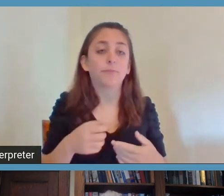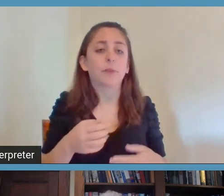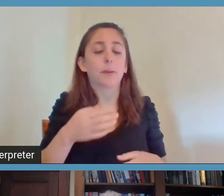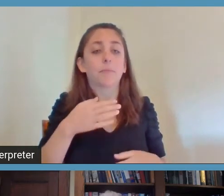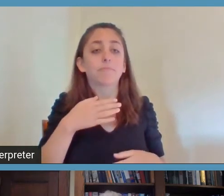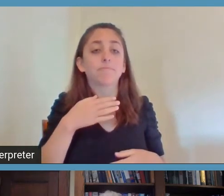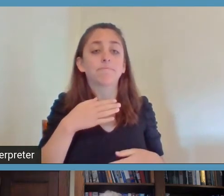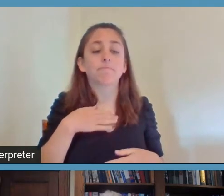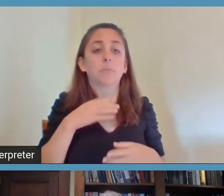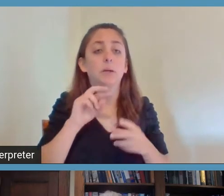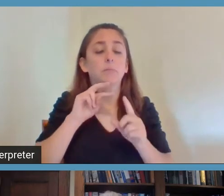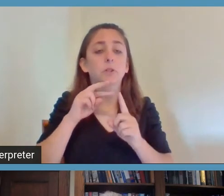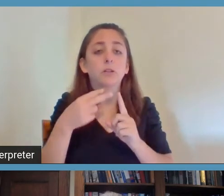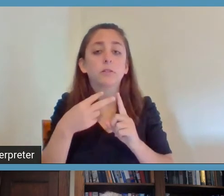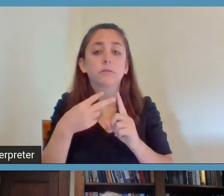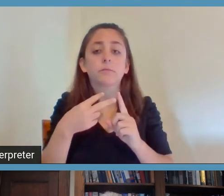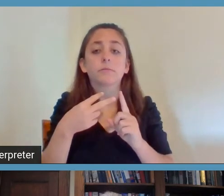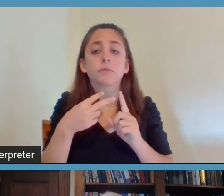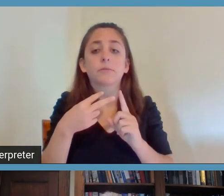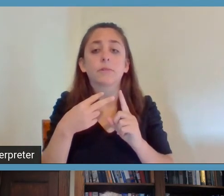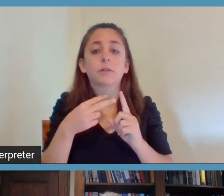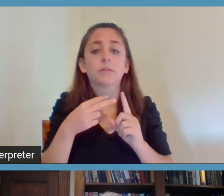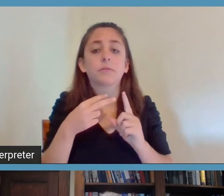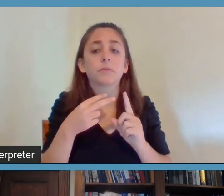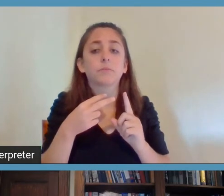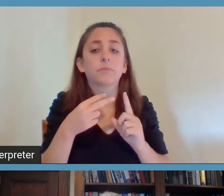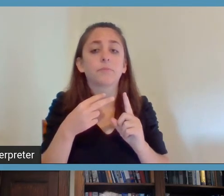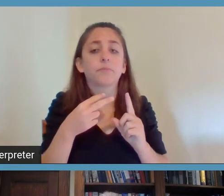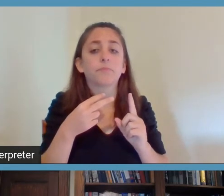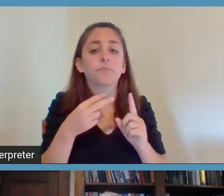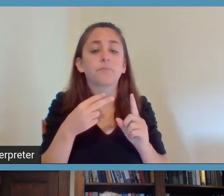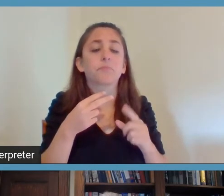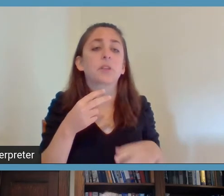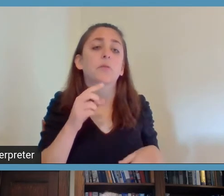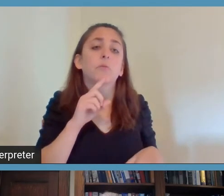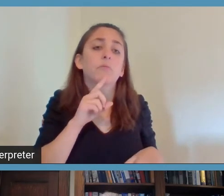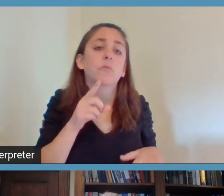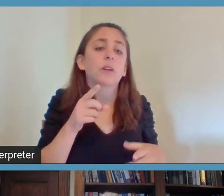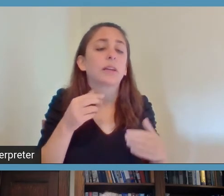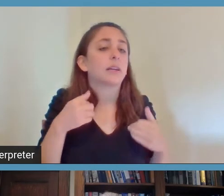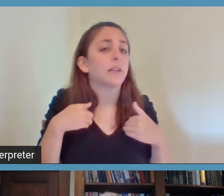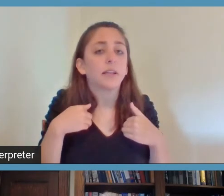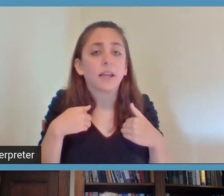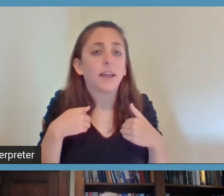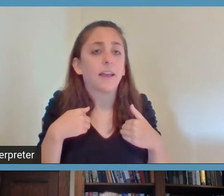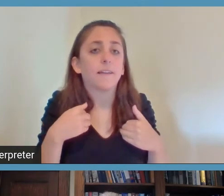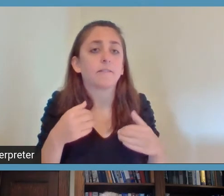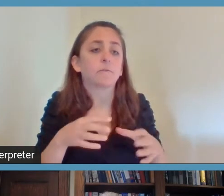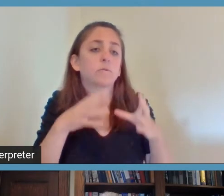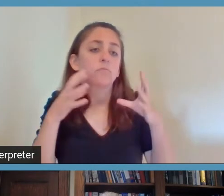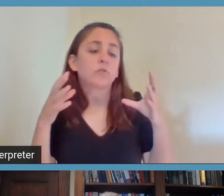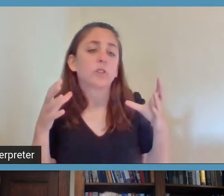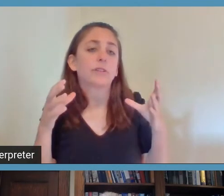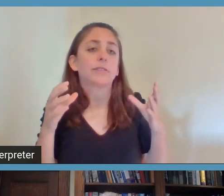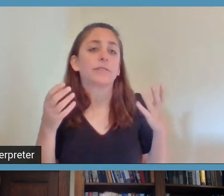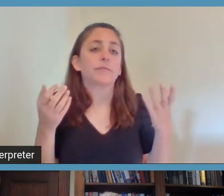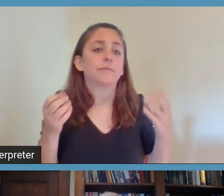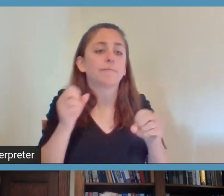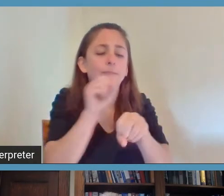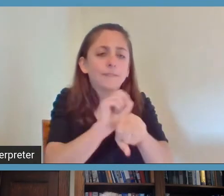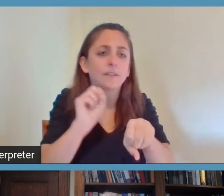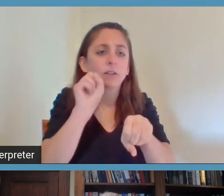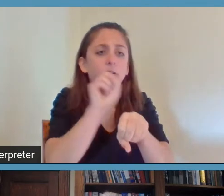place, I really didn't have too much effort to get it going. I had a lot of support